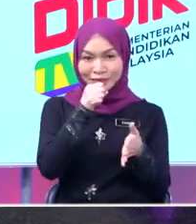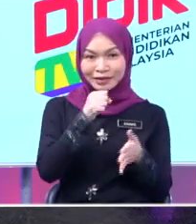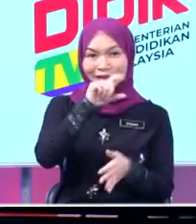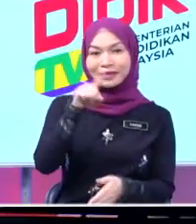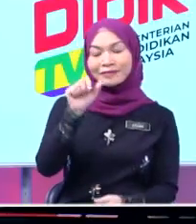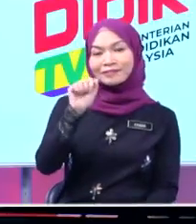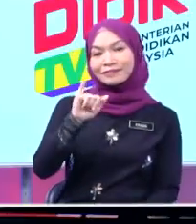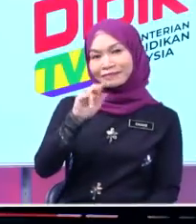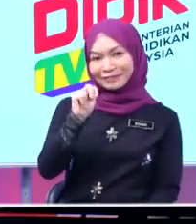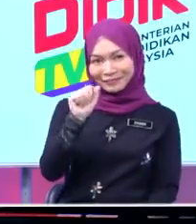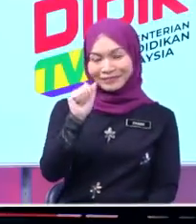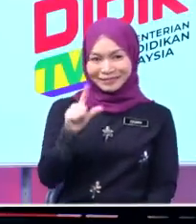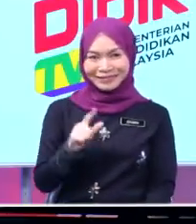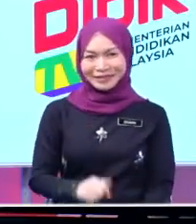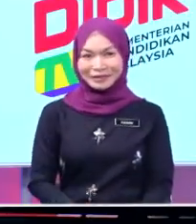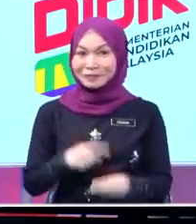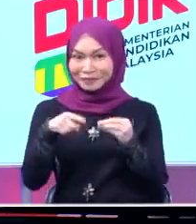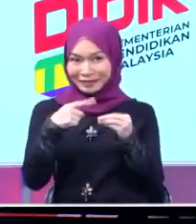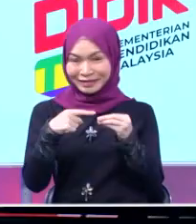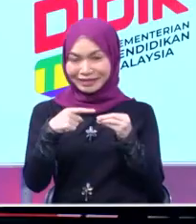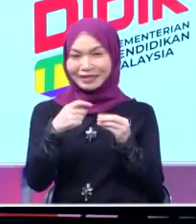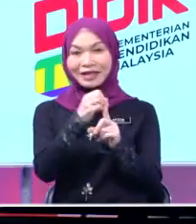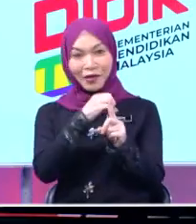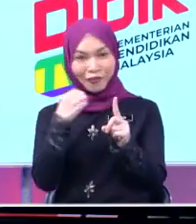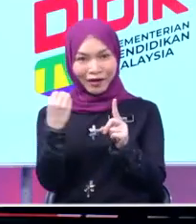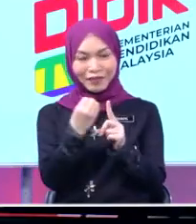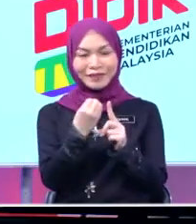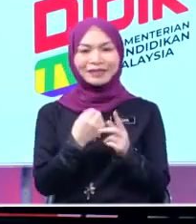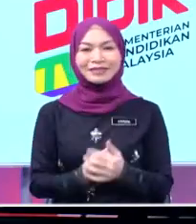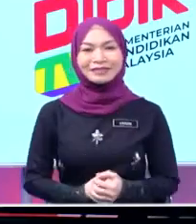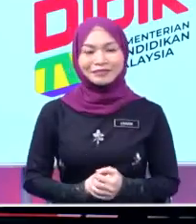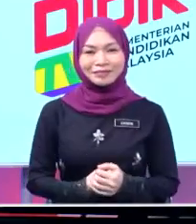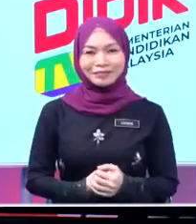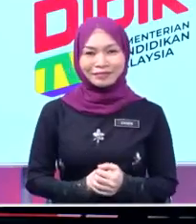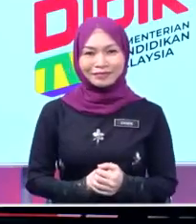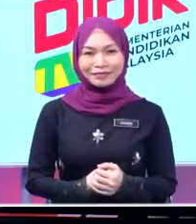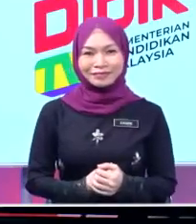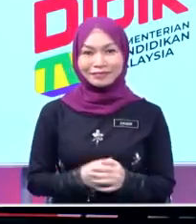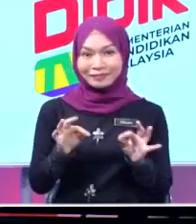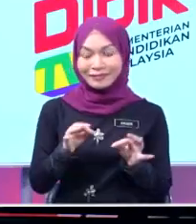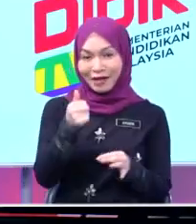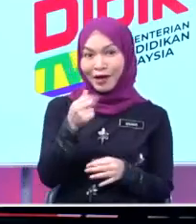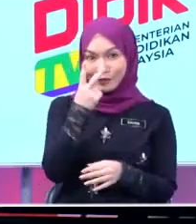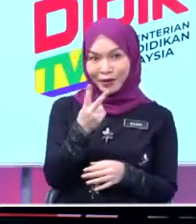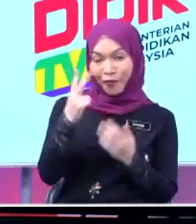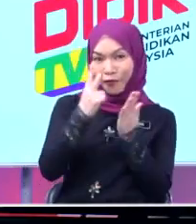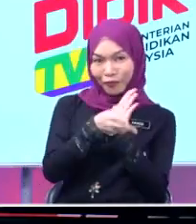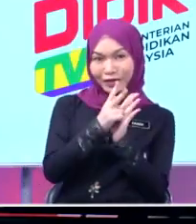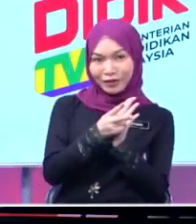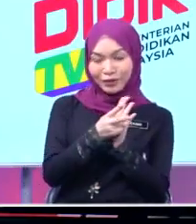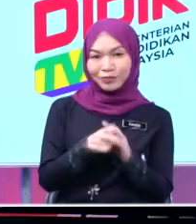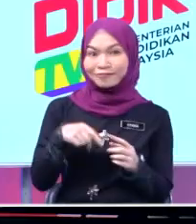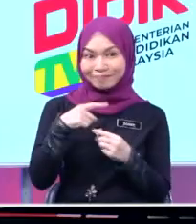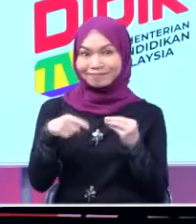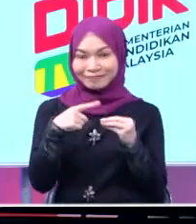environment. Okay. Yes, it's about sustainability, and if you saw the video of pollution,